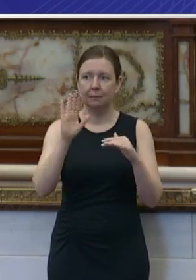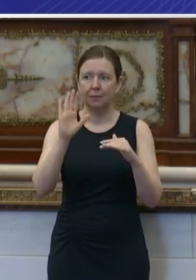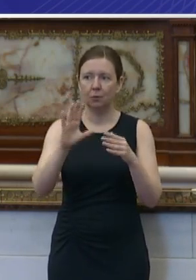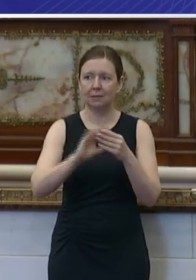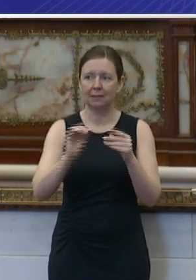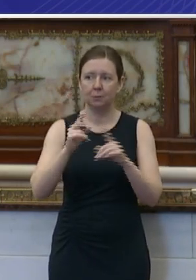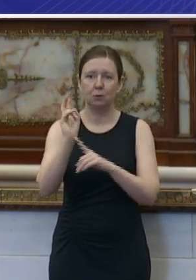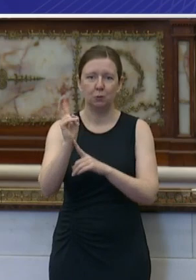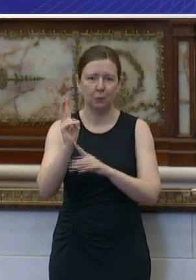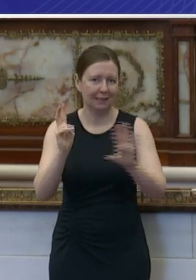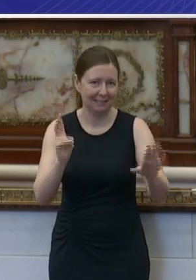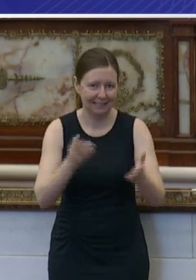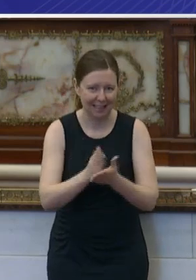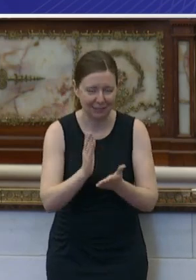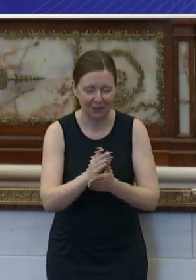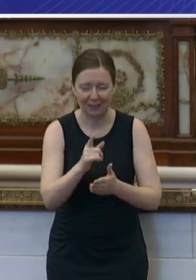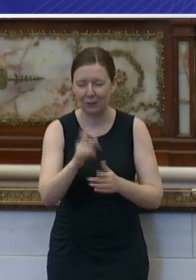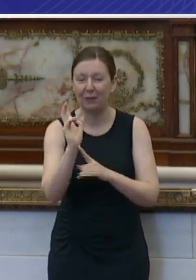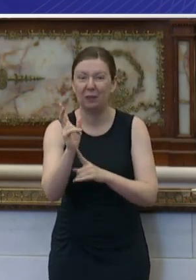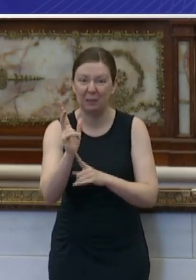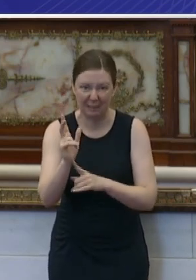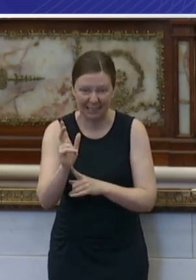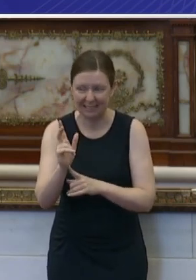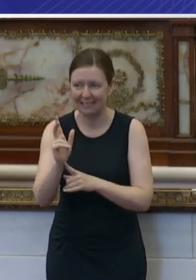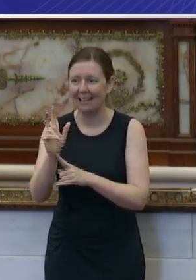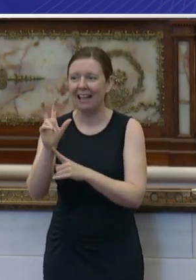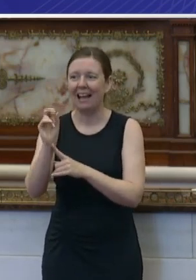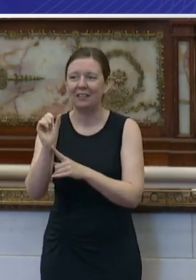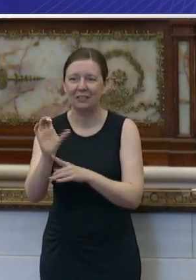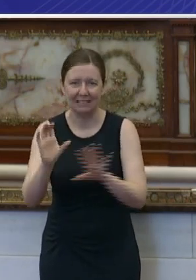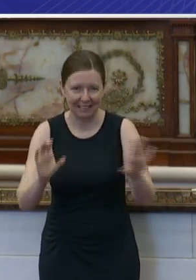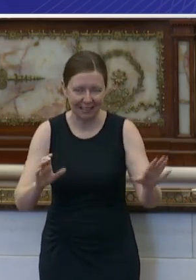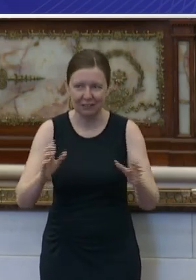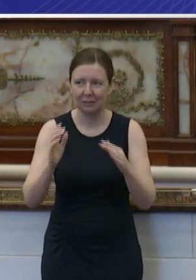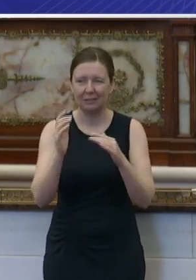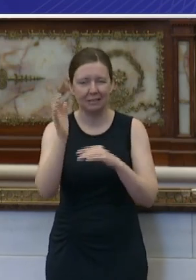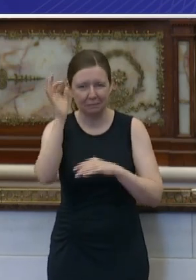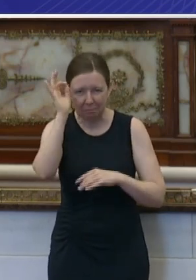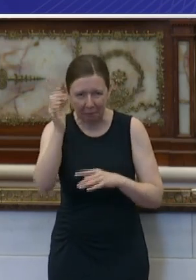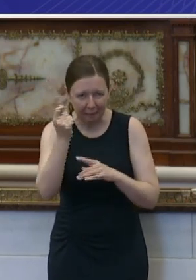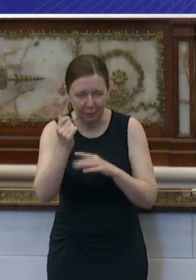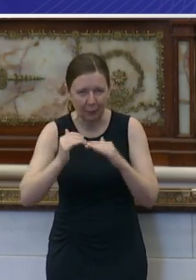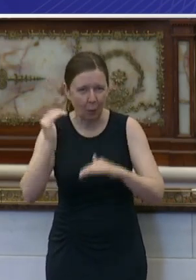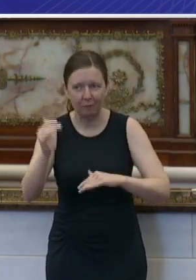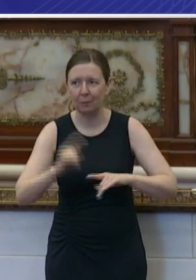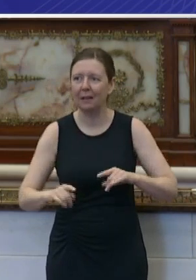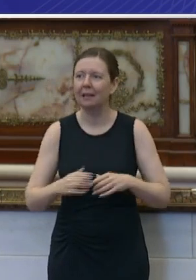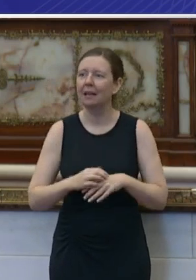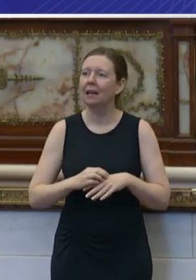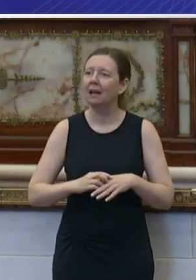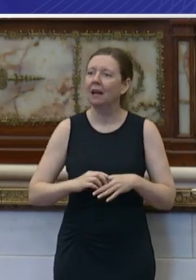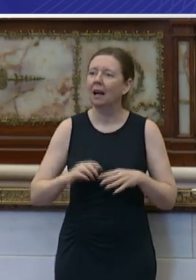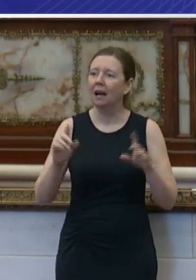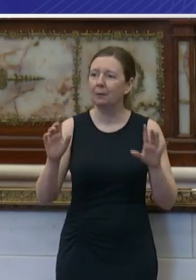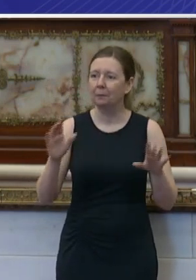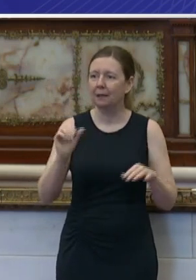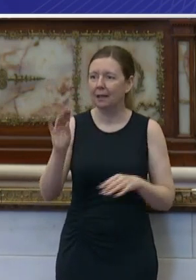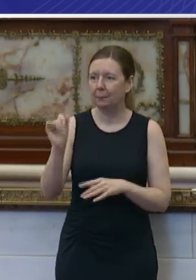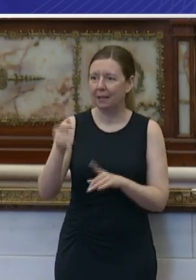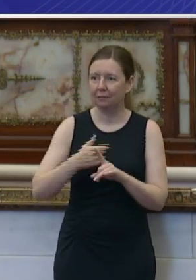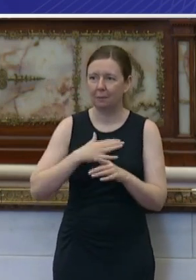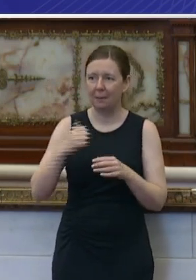minutes. That's okay. You were at 3 minutes and 30 seconds, so you were just slightly over. Yeah, just and real quick, Amanda from my staff,